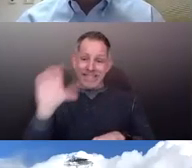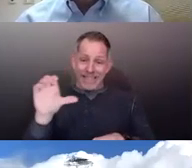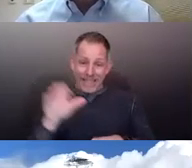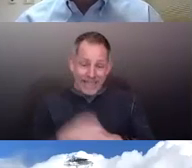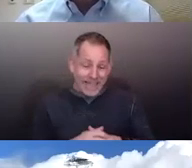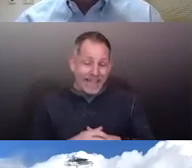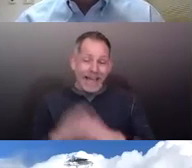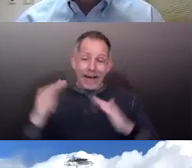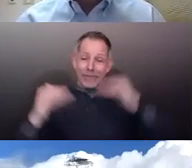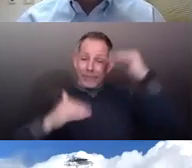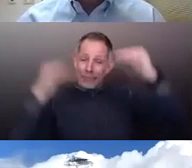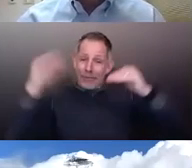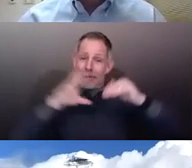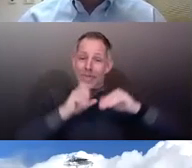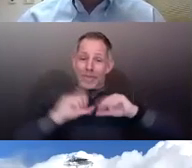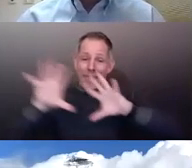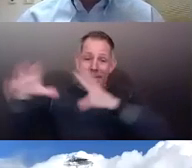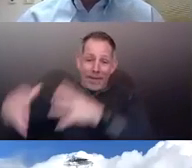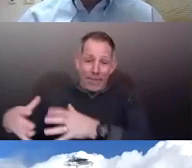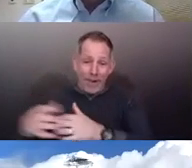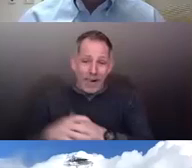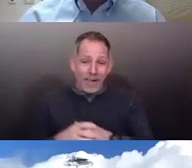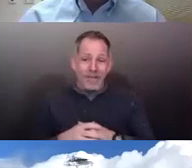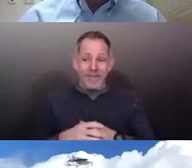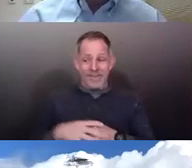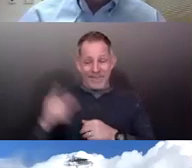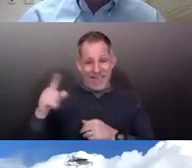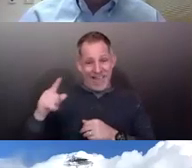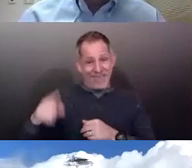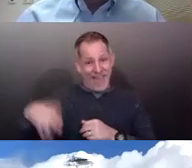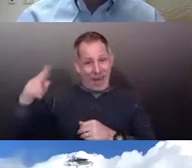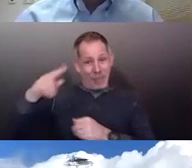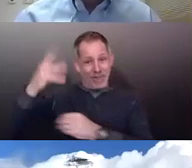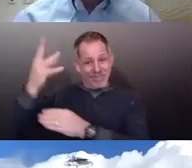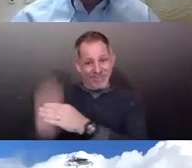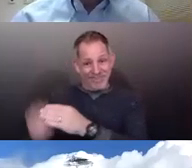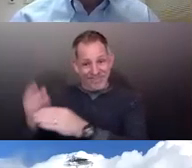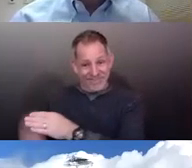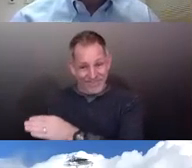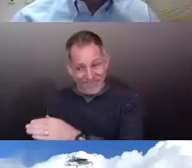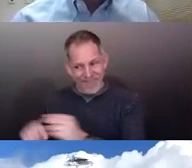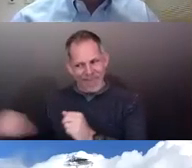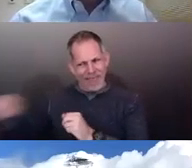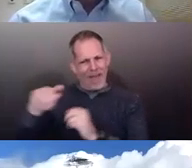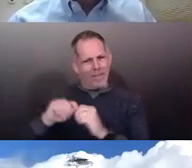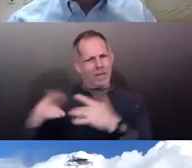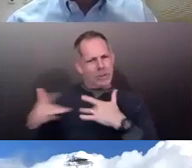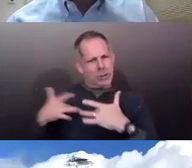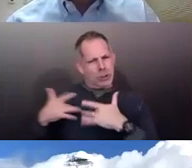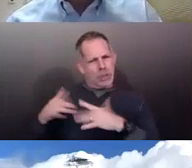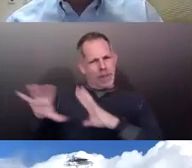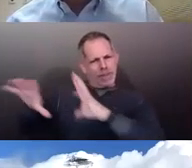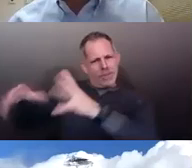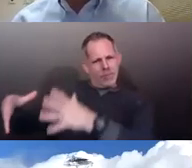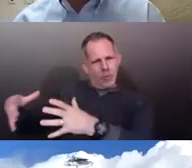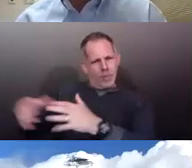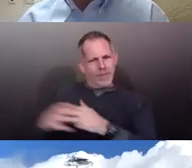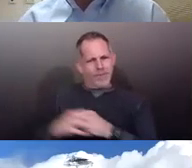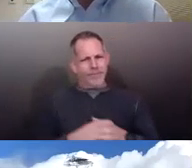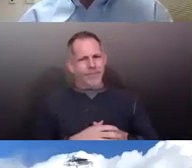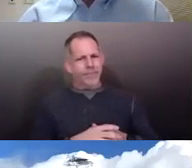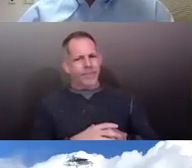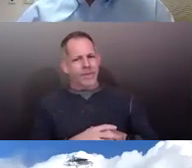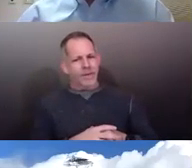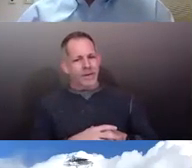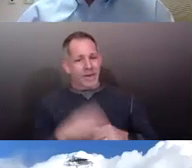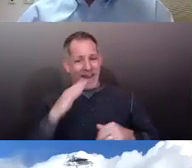of emerging concern. But fortunately, right now, hospital capacity is not imminently at risk. Next slide.